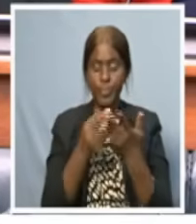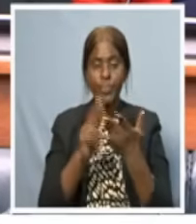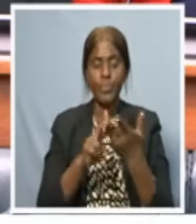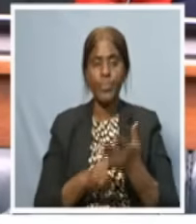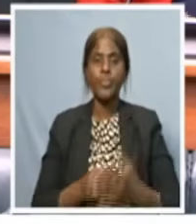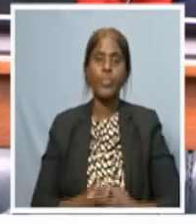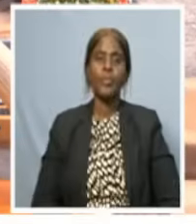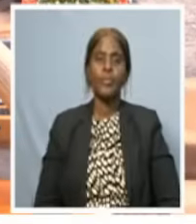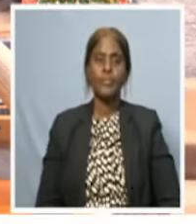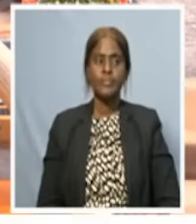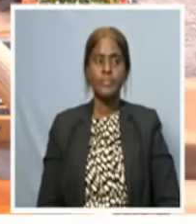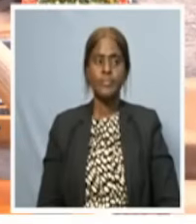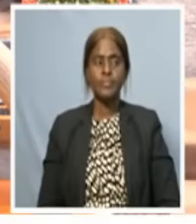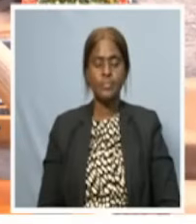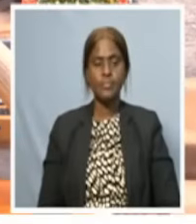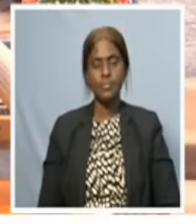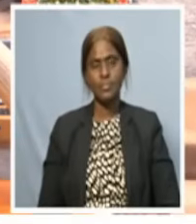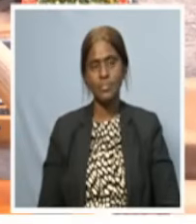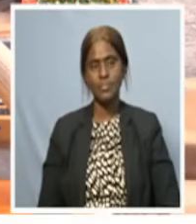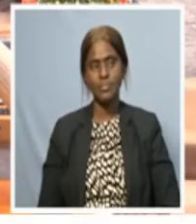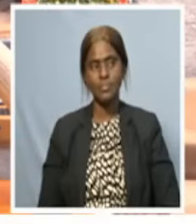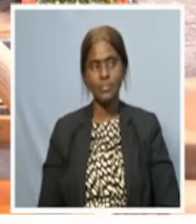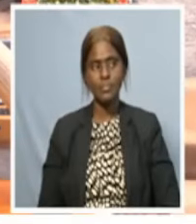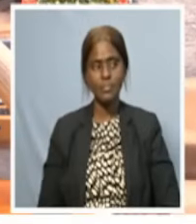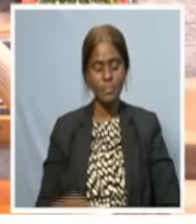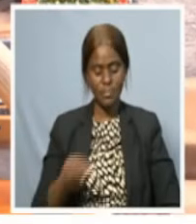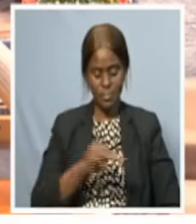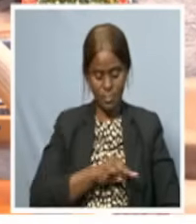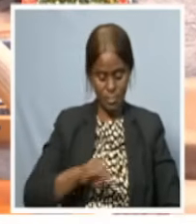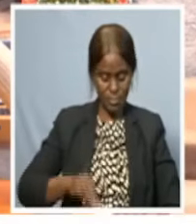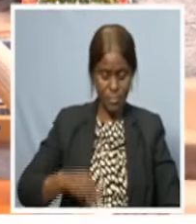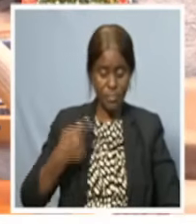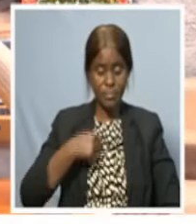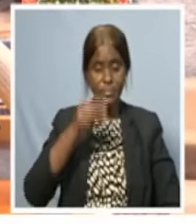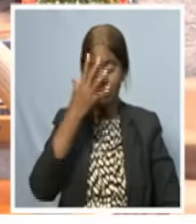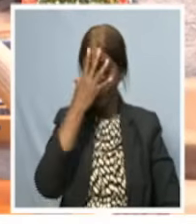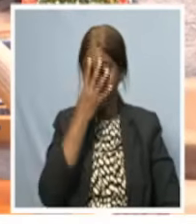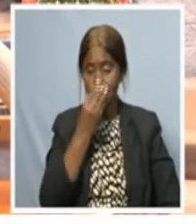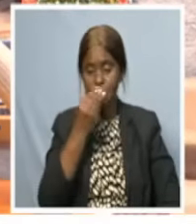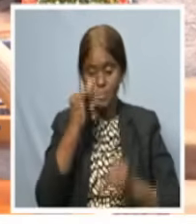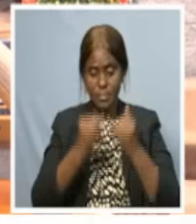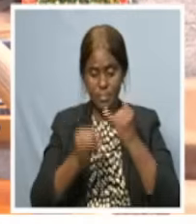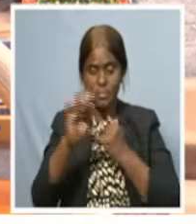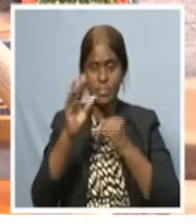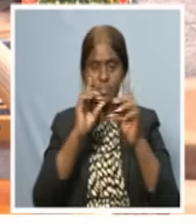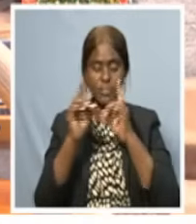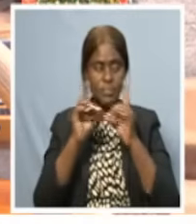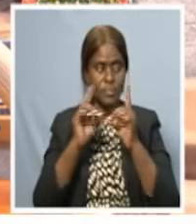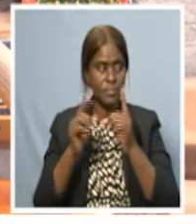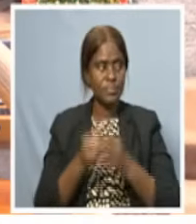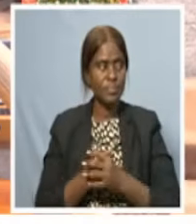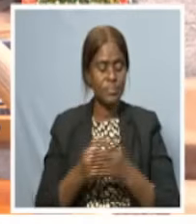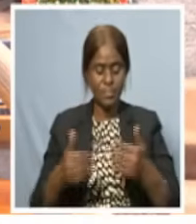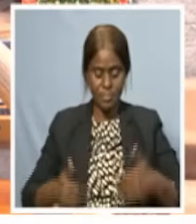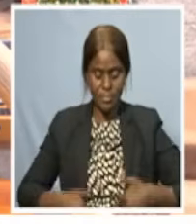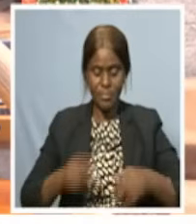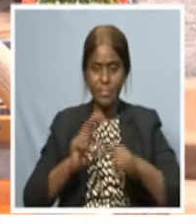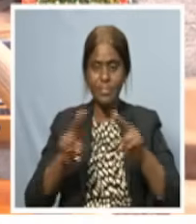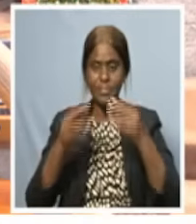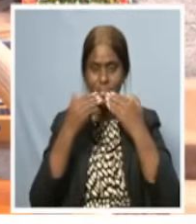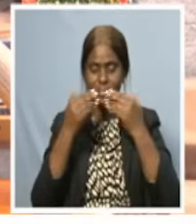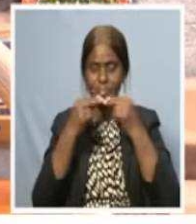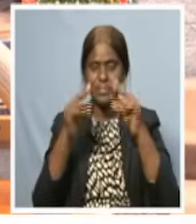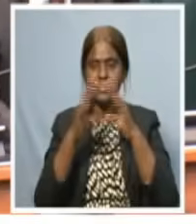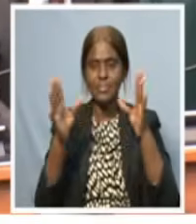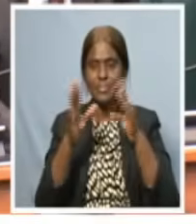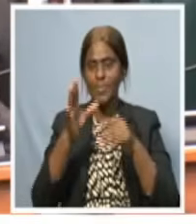report. Thank you. The Honourable Member for Mulowezi wind-up debate. Yeah,